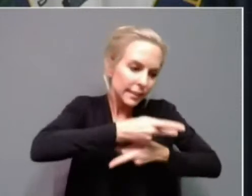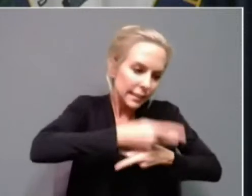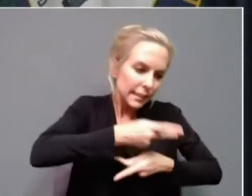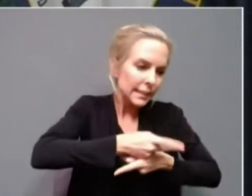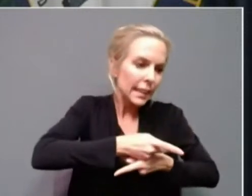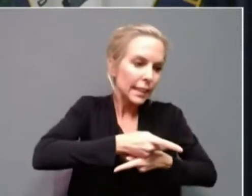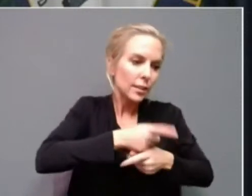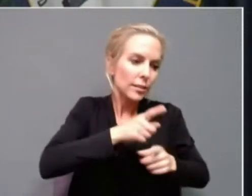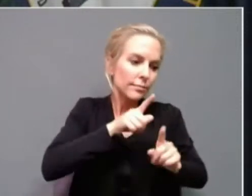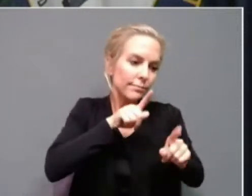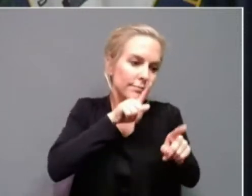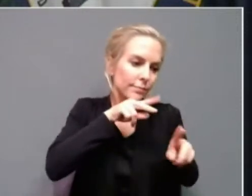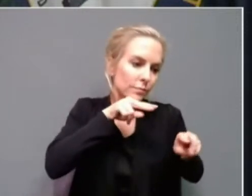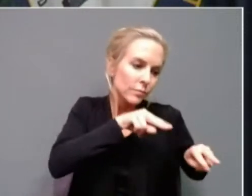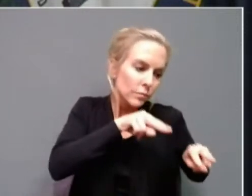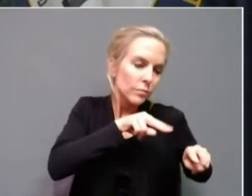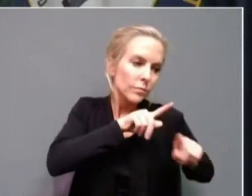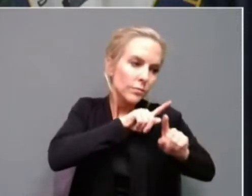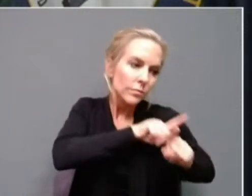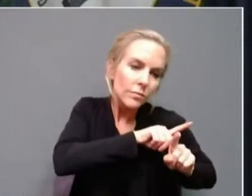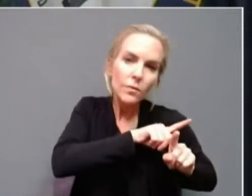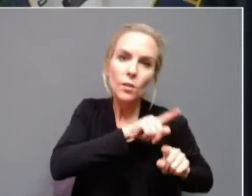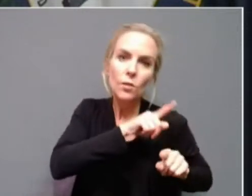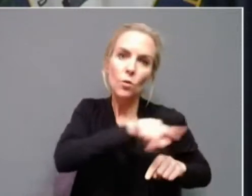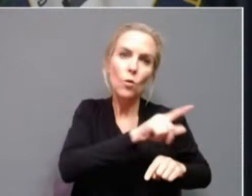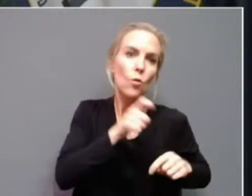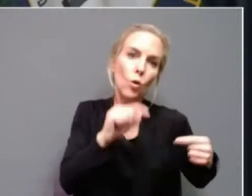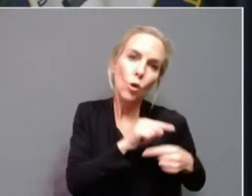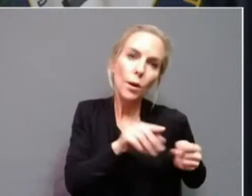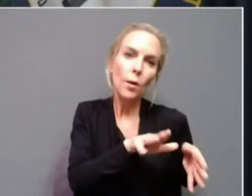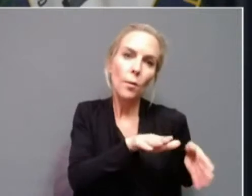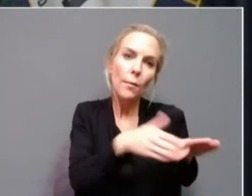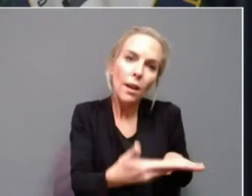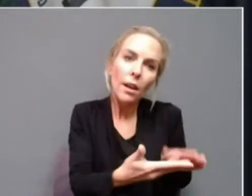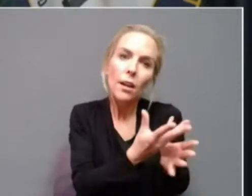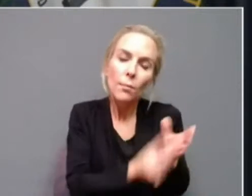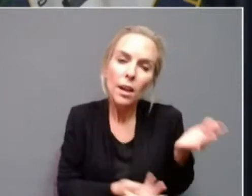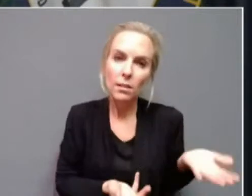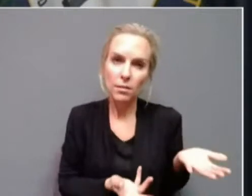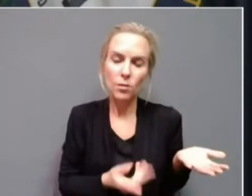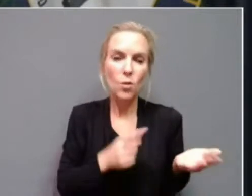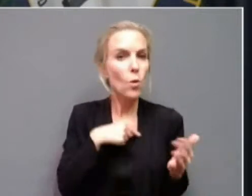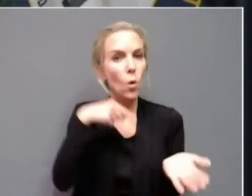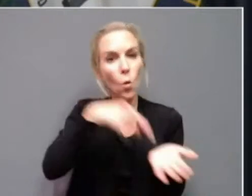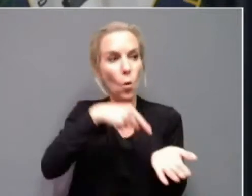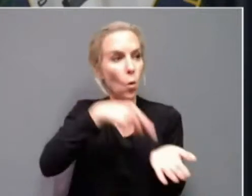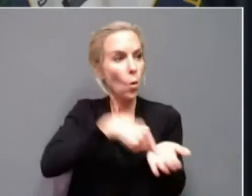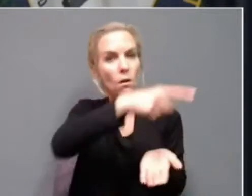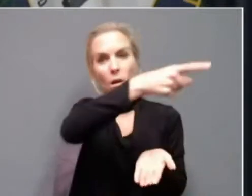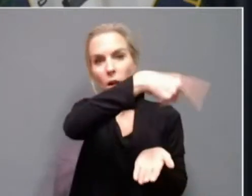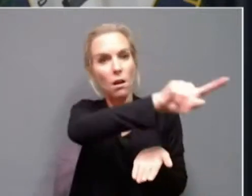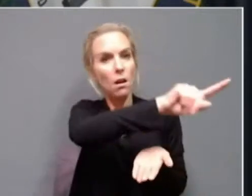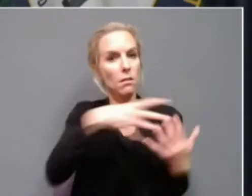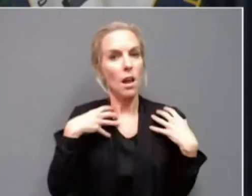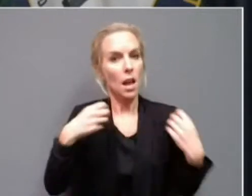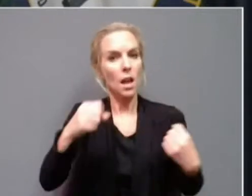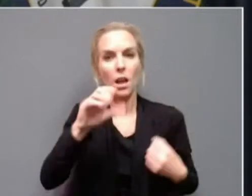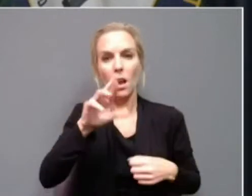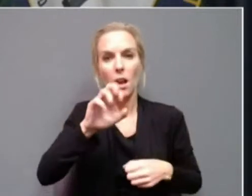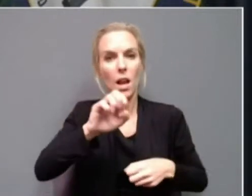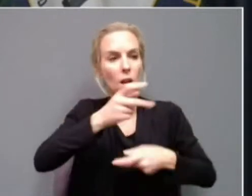away. I'm going to tell you, we owed it to our healthcare heroes to have defeated this thing by now. We owe it to them to get